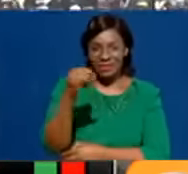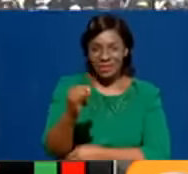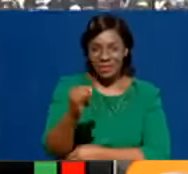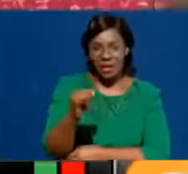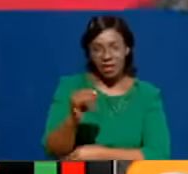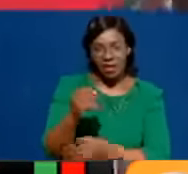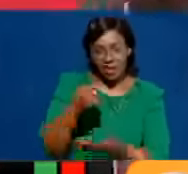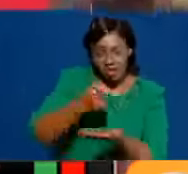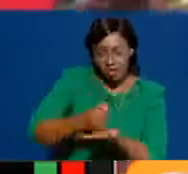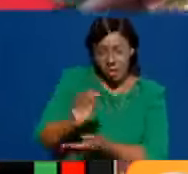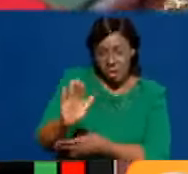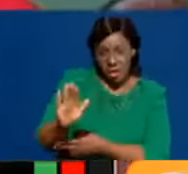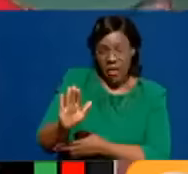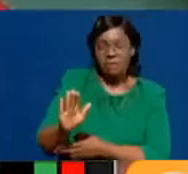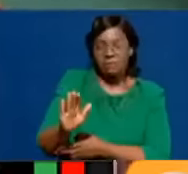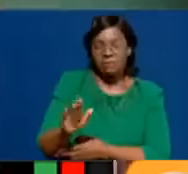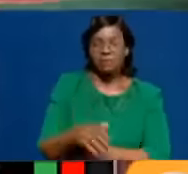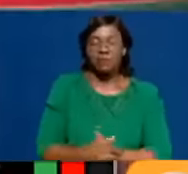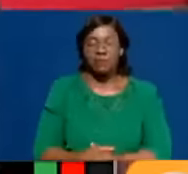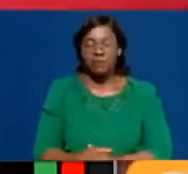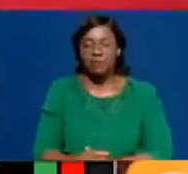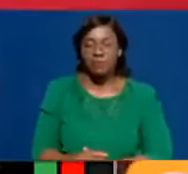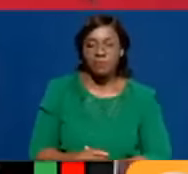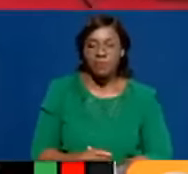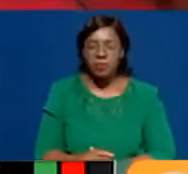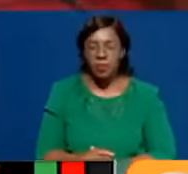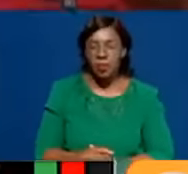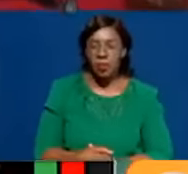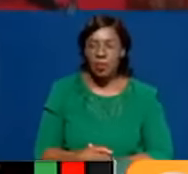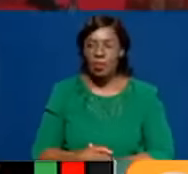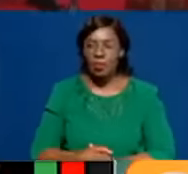the Republic of Kenya.